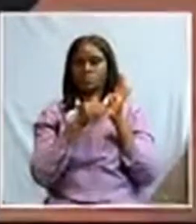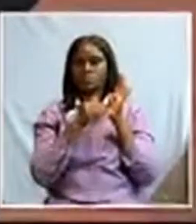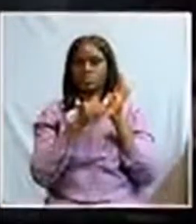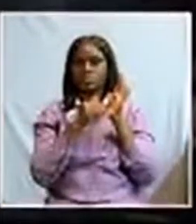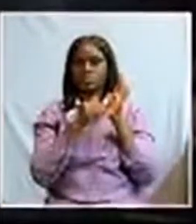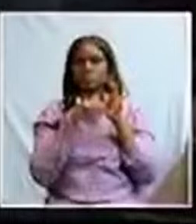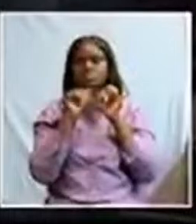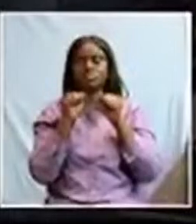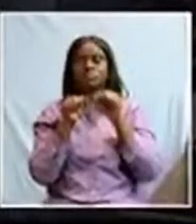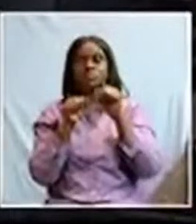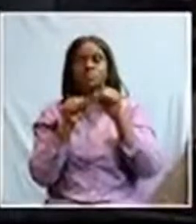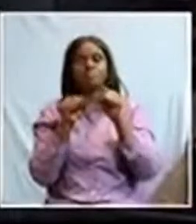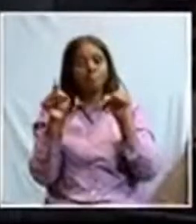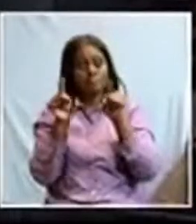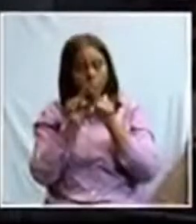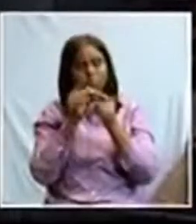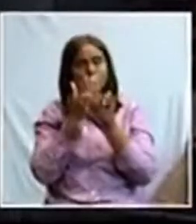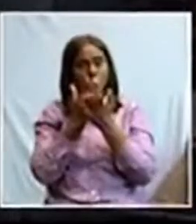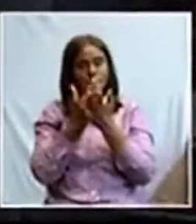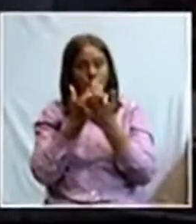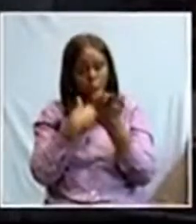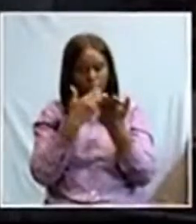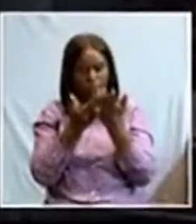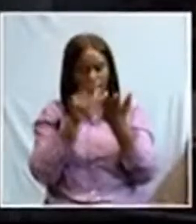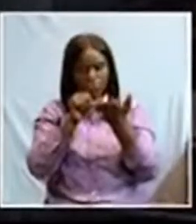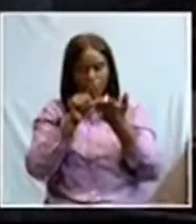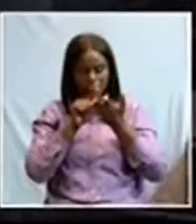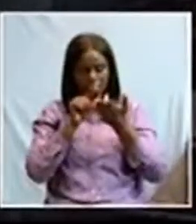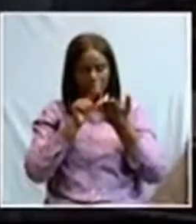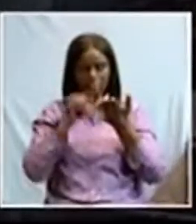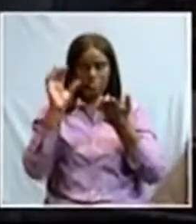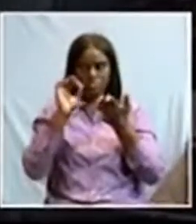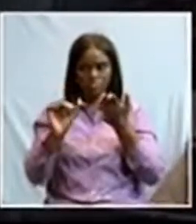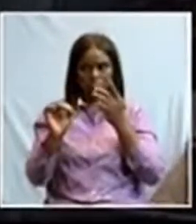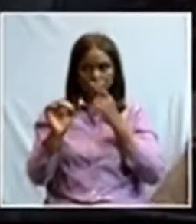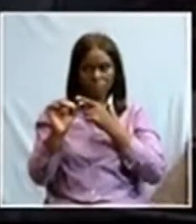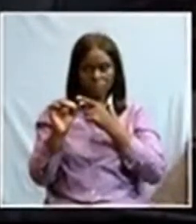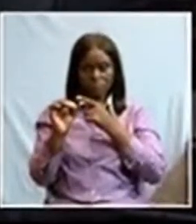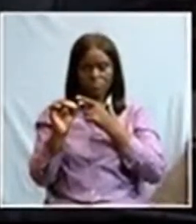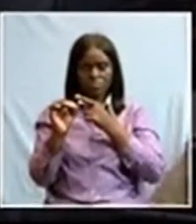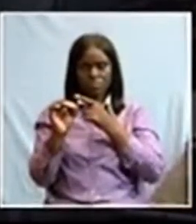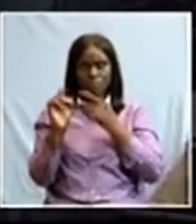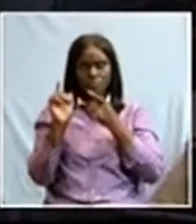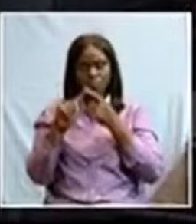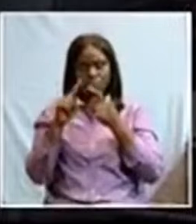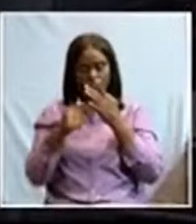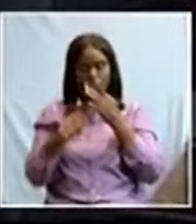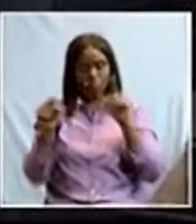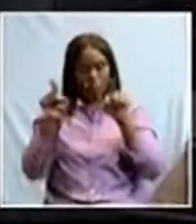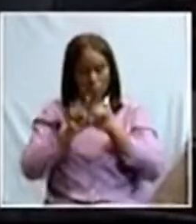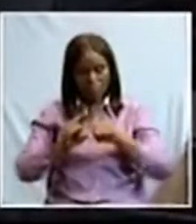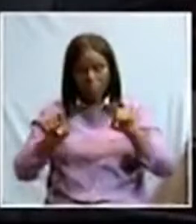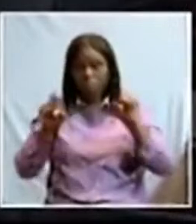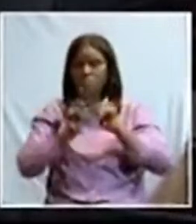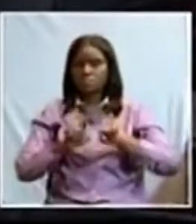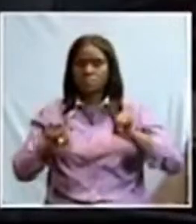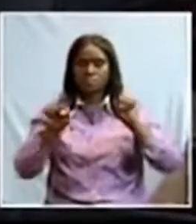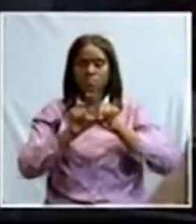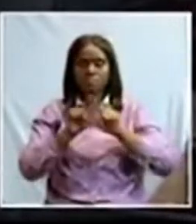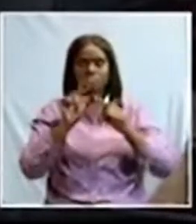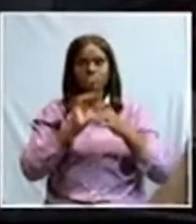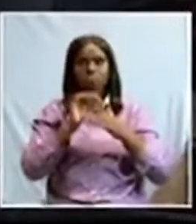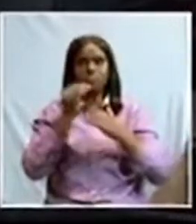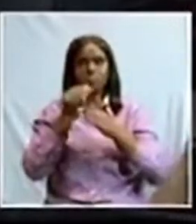would you suggest the loan component to go on